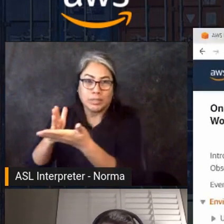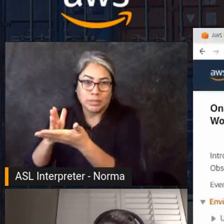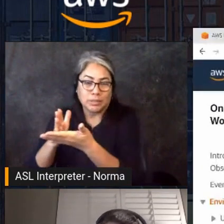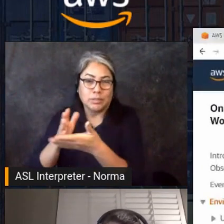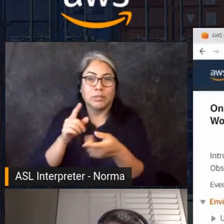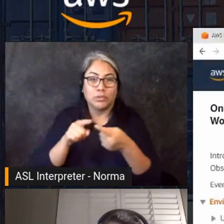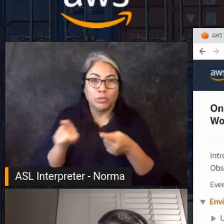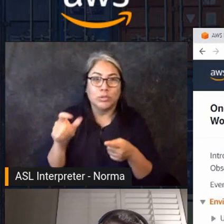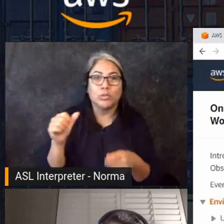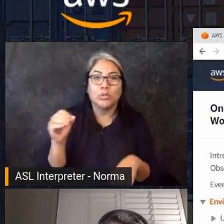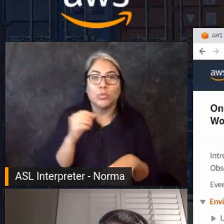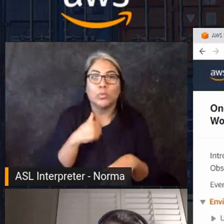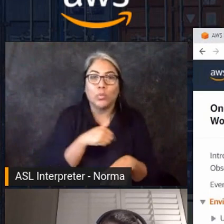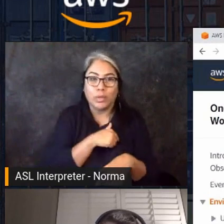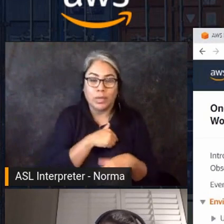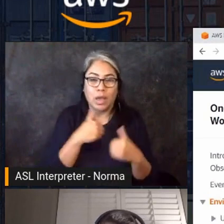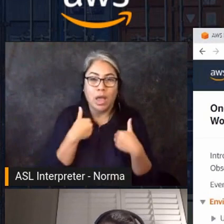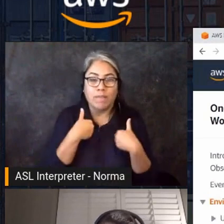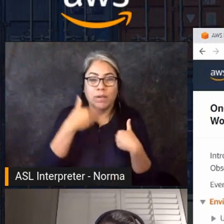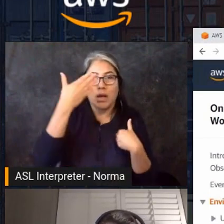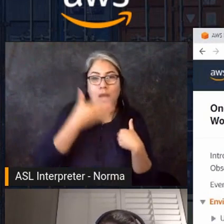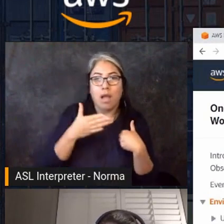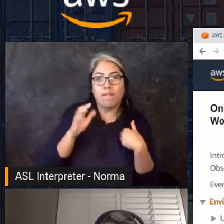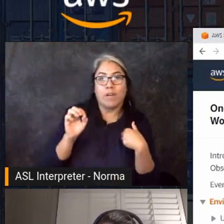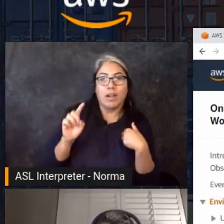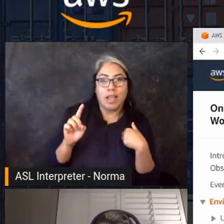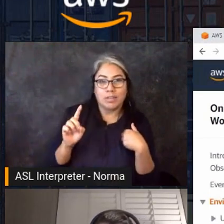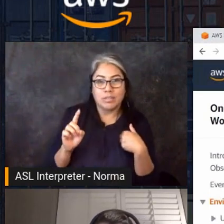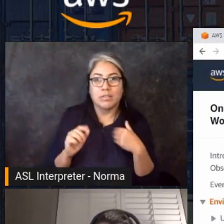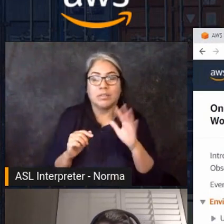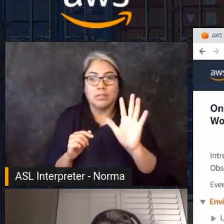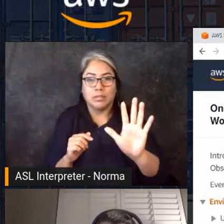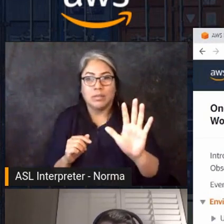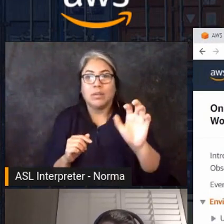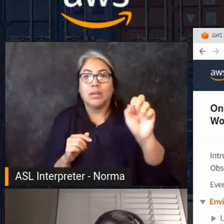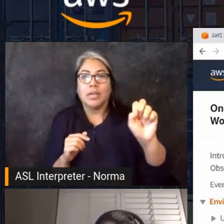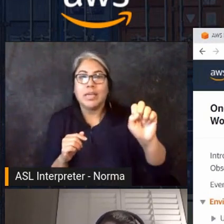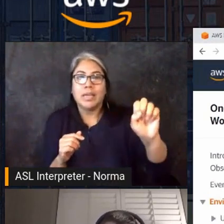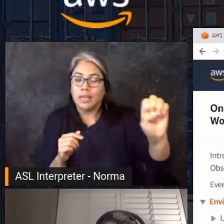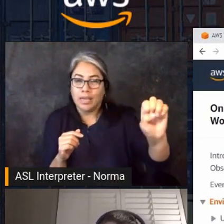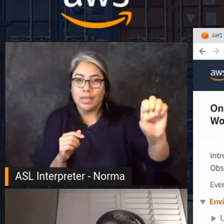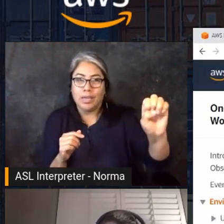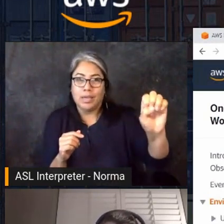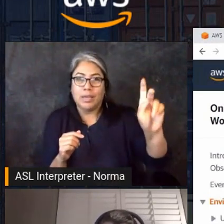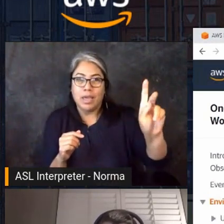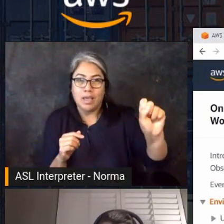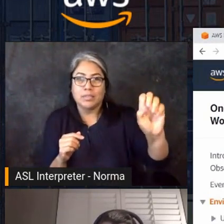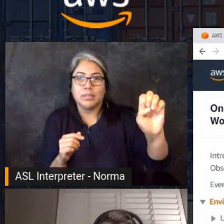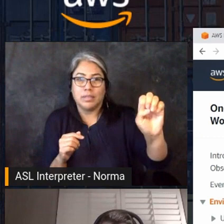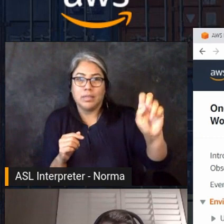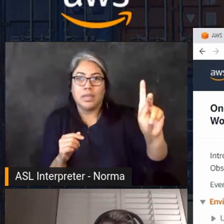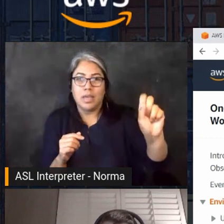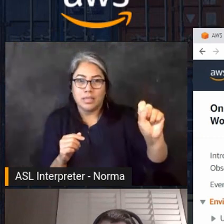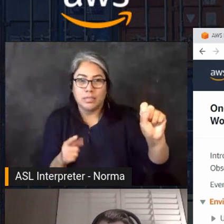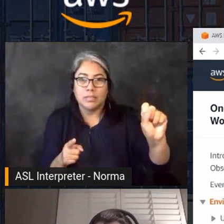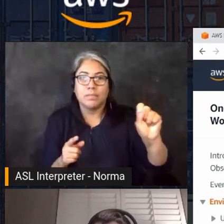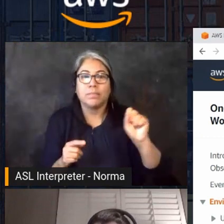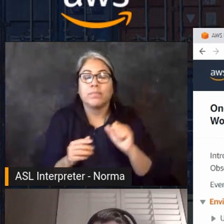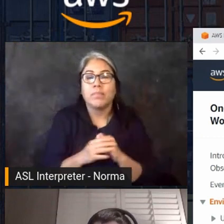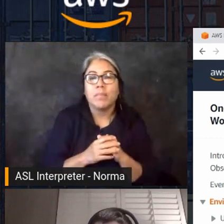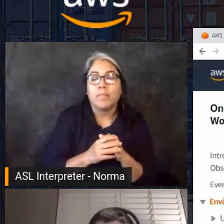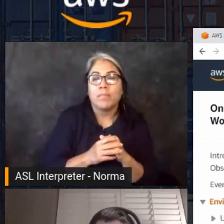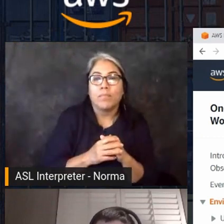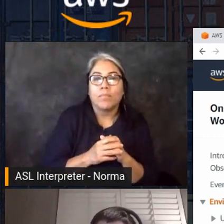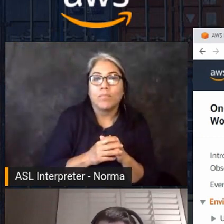Fargate. And then we have a few different ALBs that are running on ECS on top of, I'm sorry,